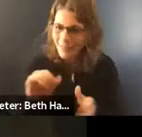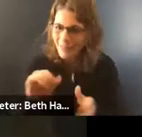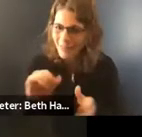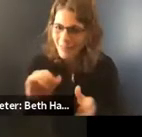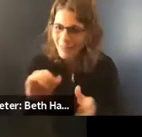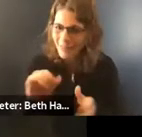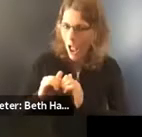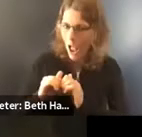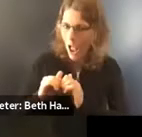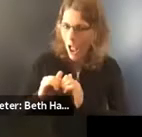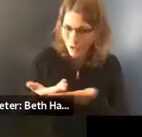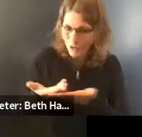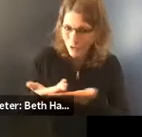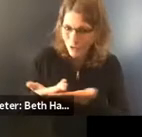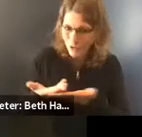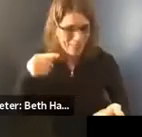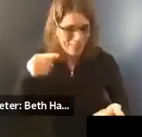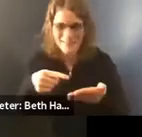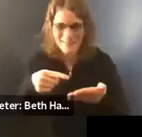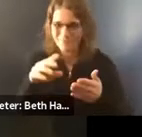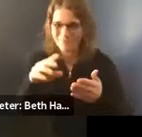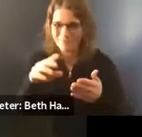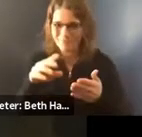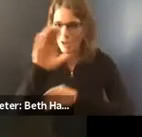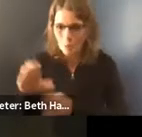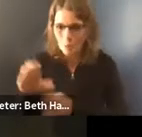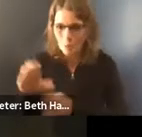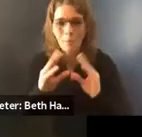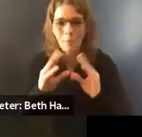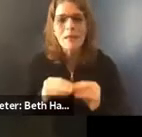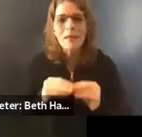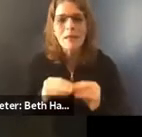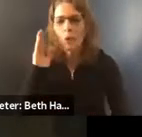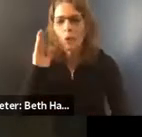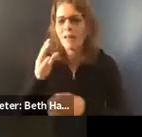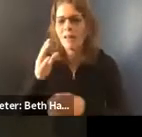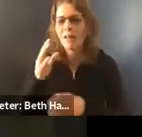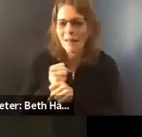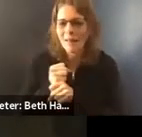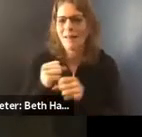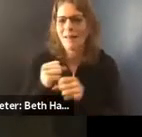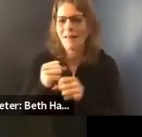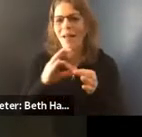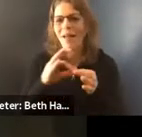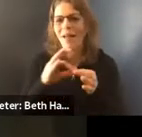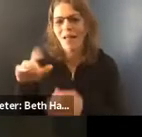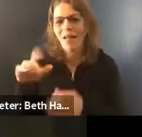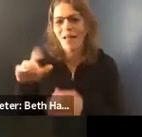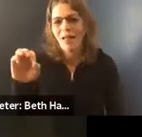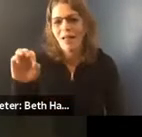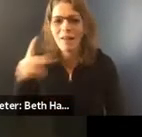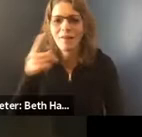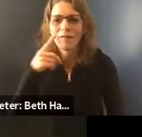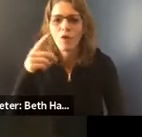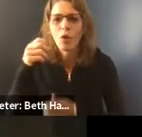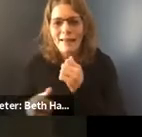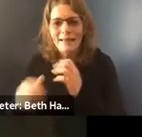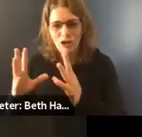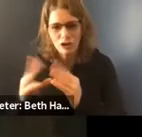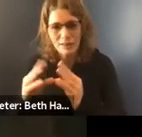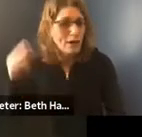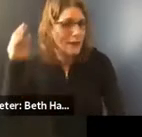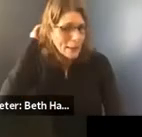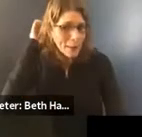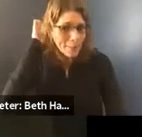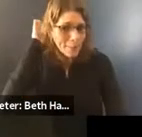similar email every day of the week, and that will give you the different Zoom links for each of the sessions. Please keep in mind that every session has